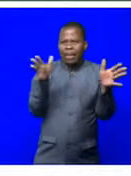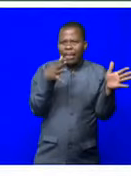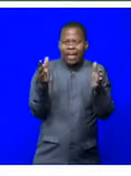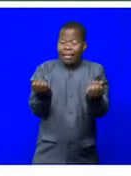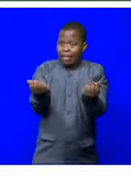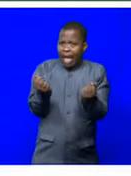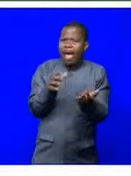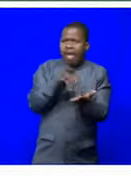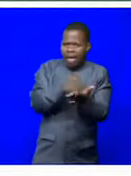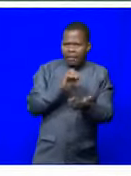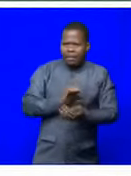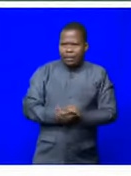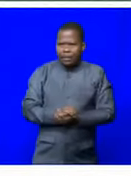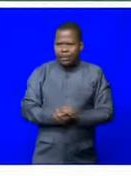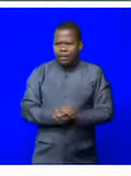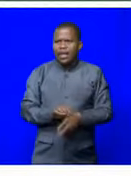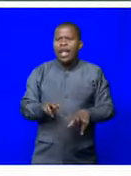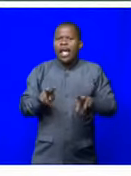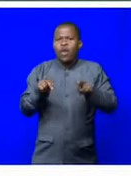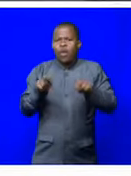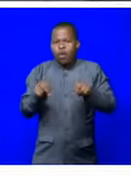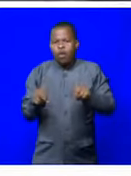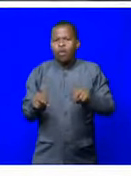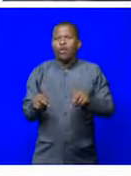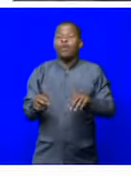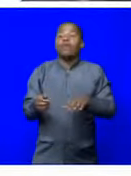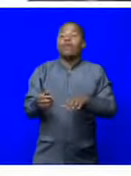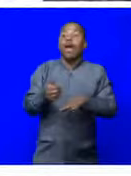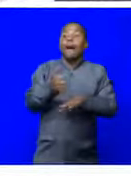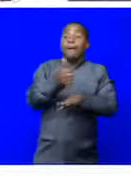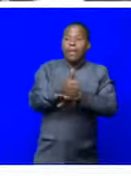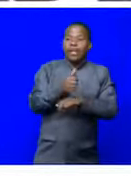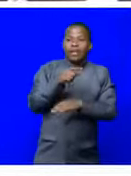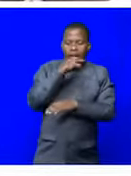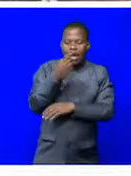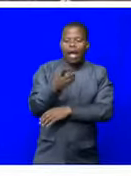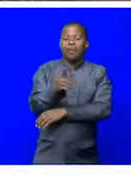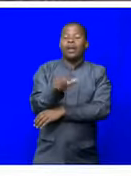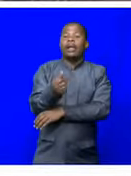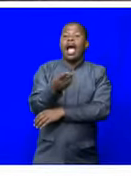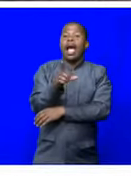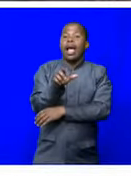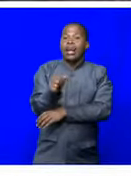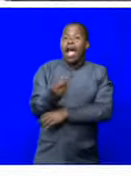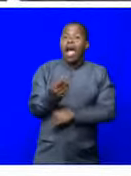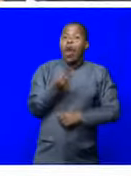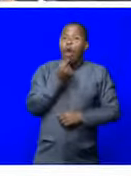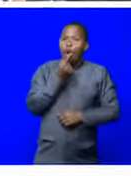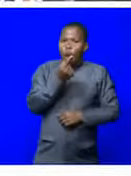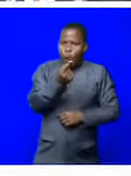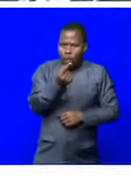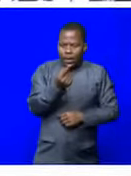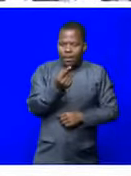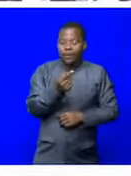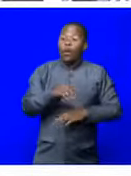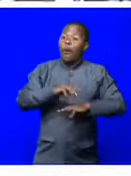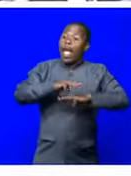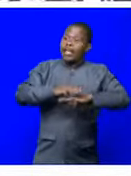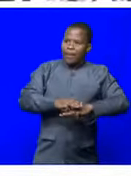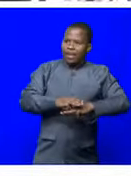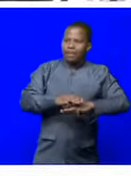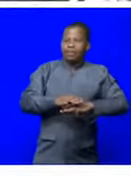angumphathi walelibandla letemvelo unikete sive kanye ke nalelibandla lebaconsisi itfo locina kuthi